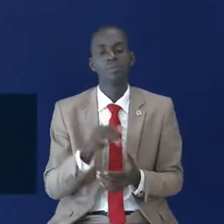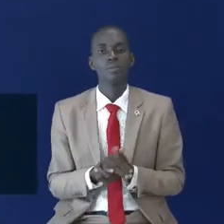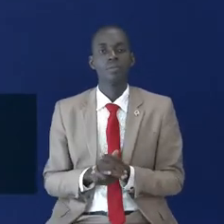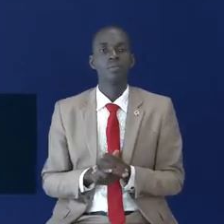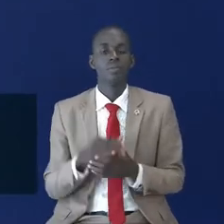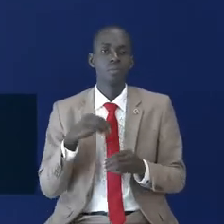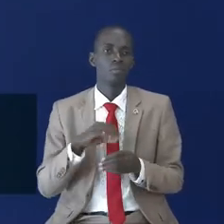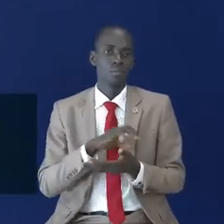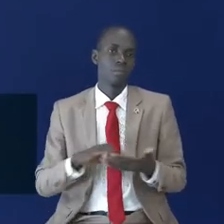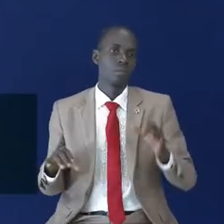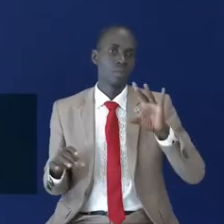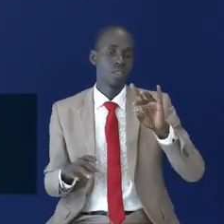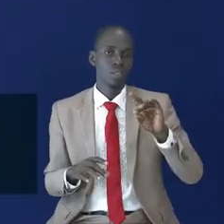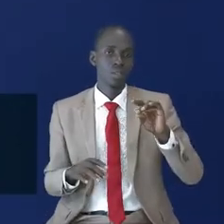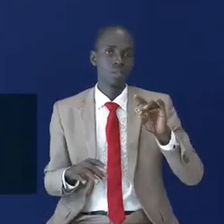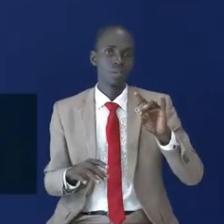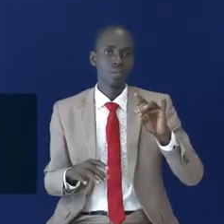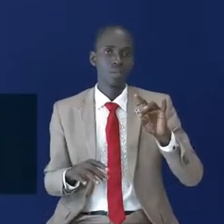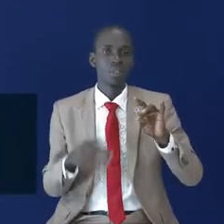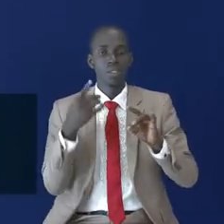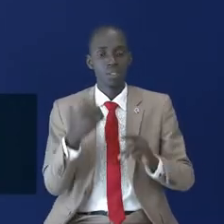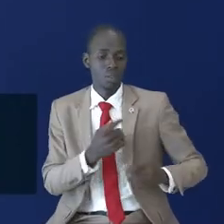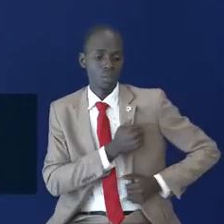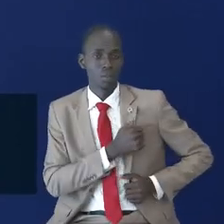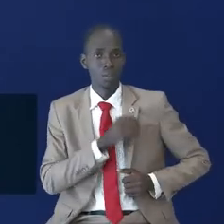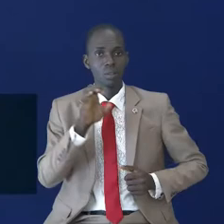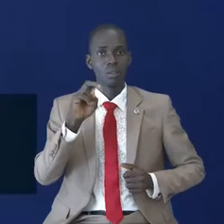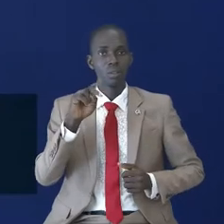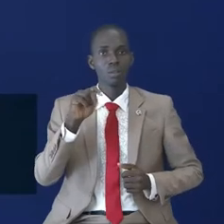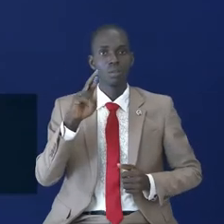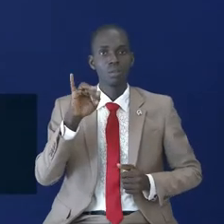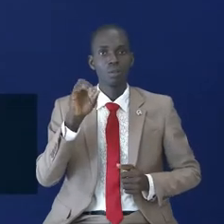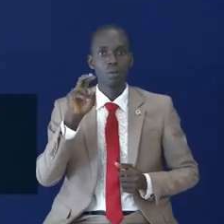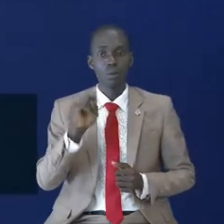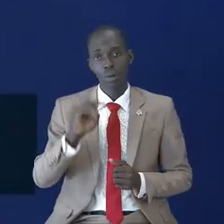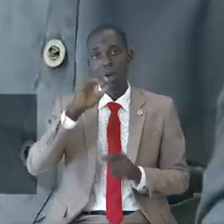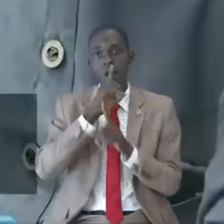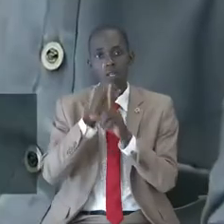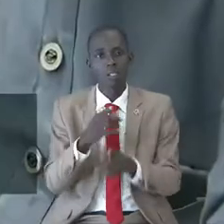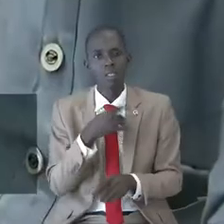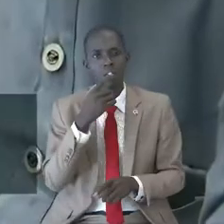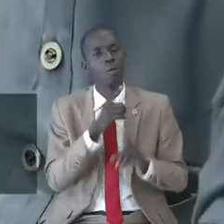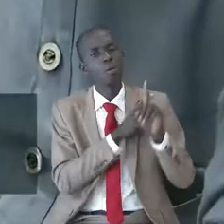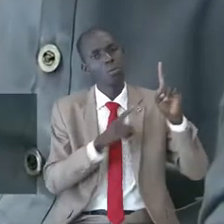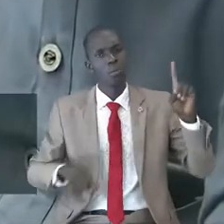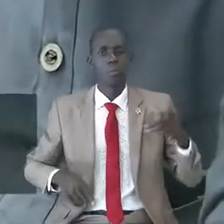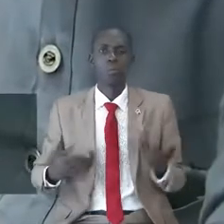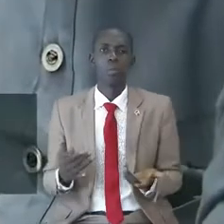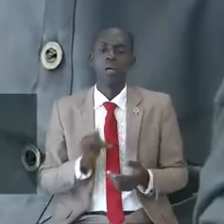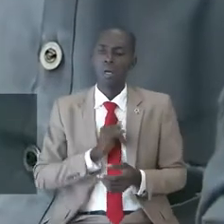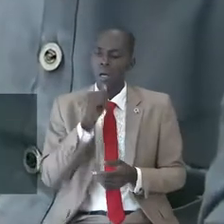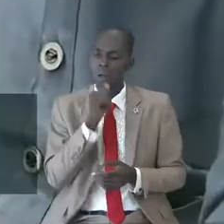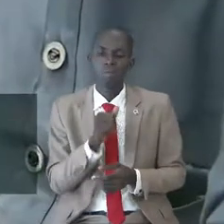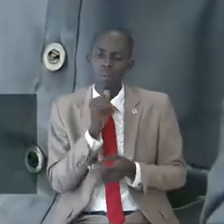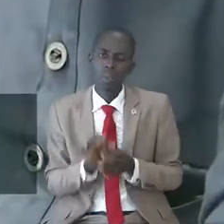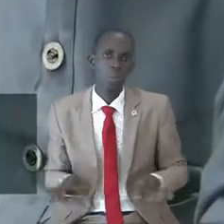verse 8. In verse 8, the centurion answered and said, Lord, I am not worthy that